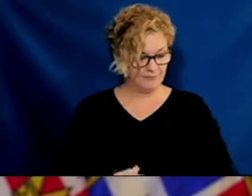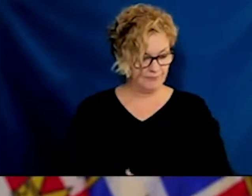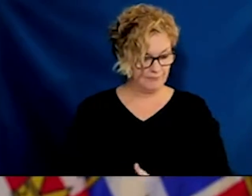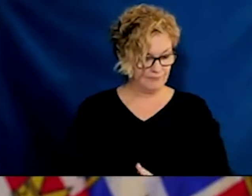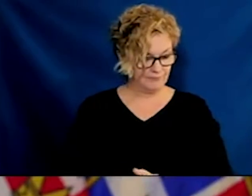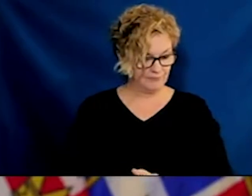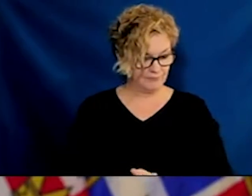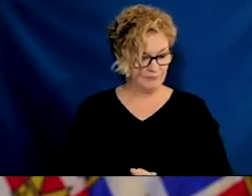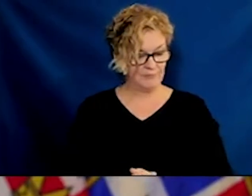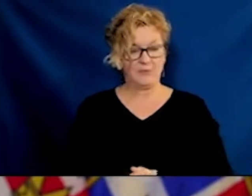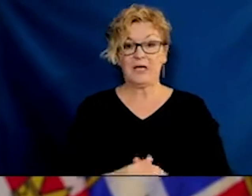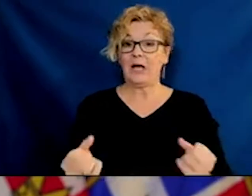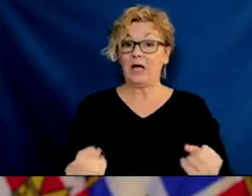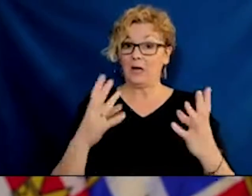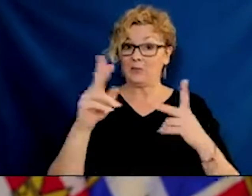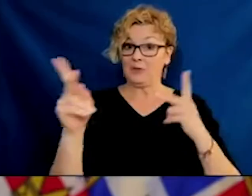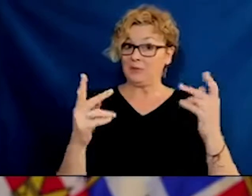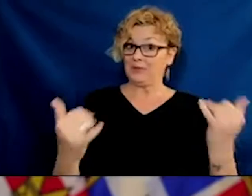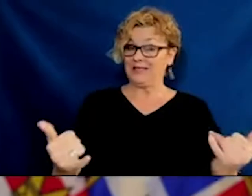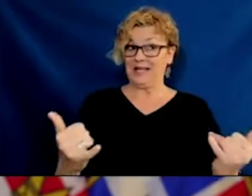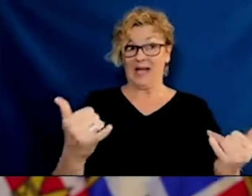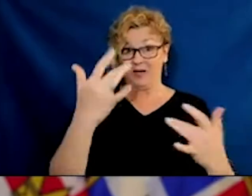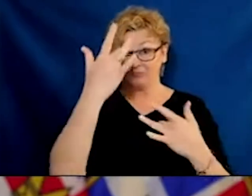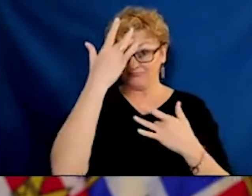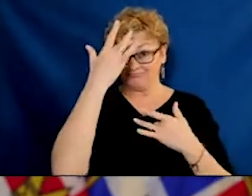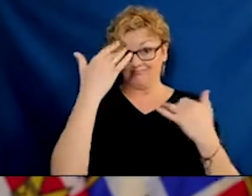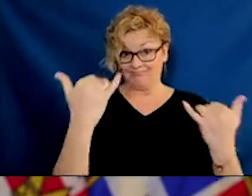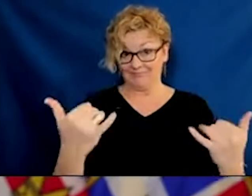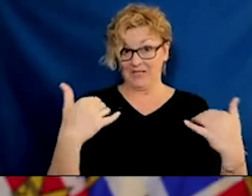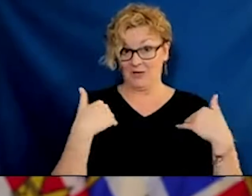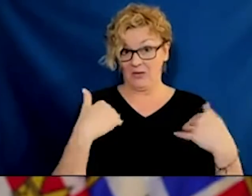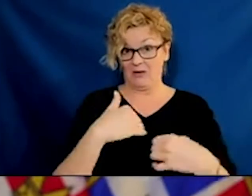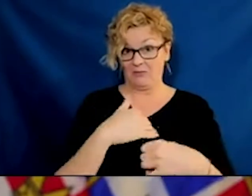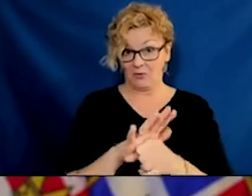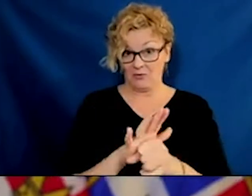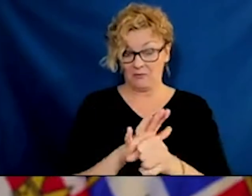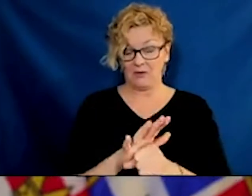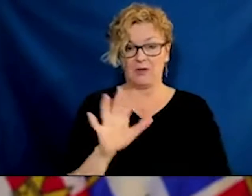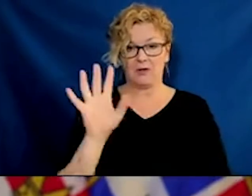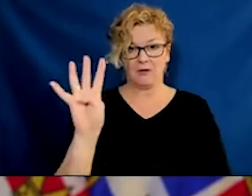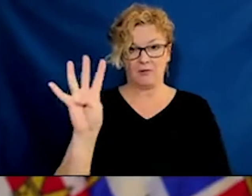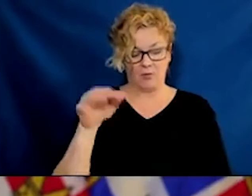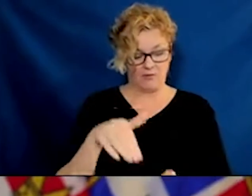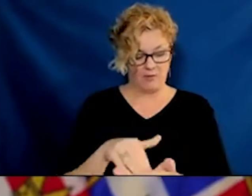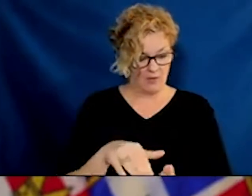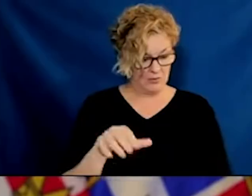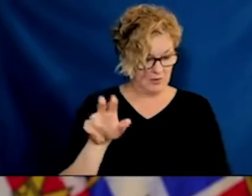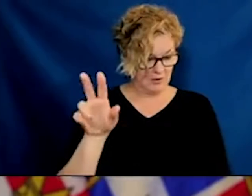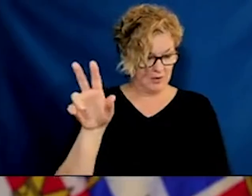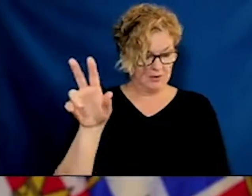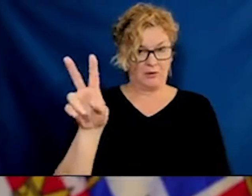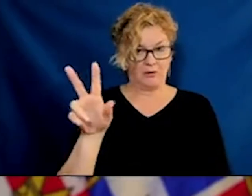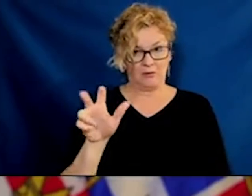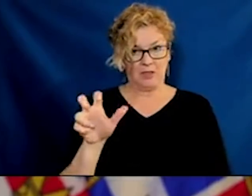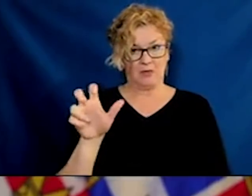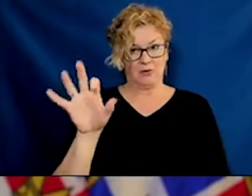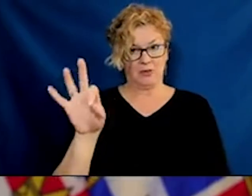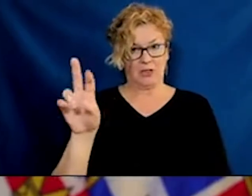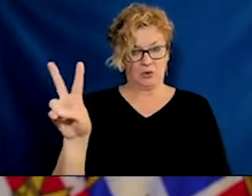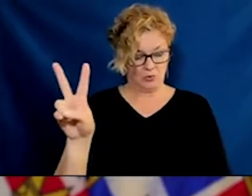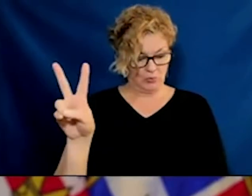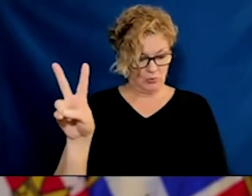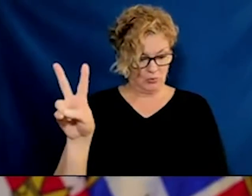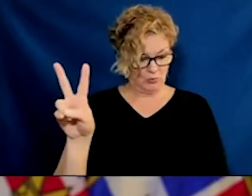4,392 active cases across the province, of whom 328 are in hospital, 68 of whom are in critical care